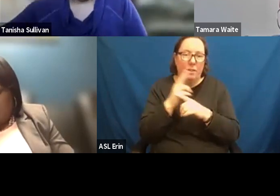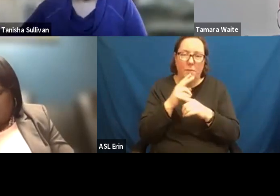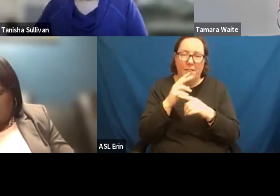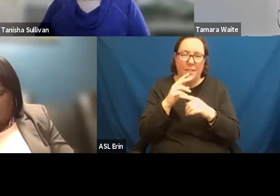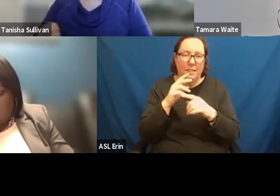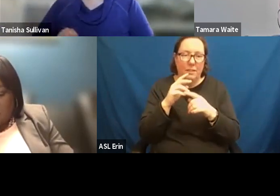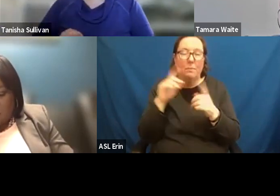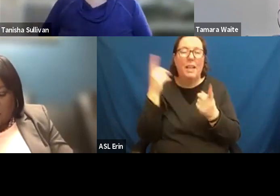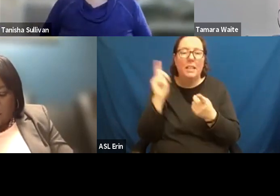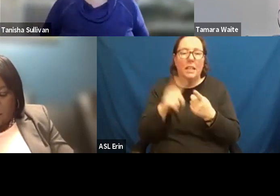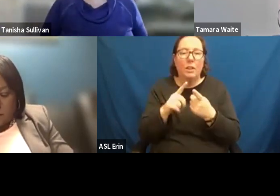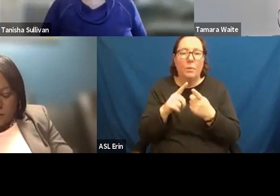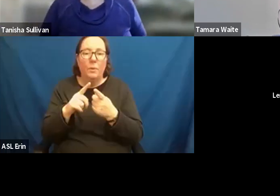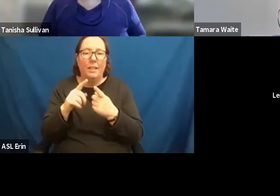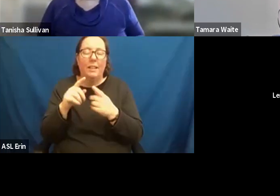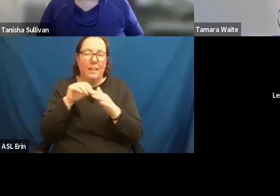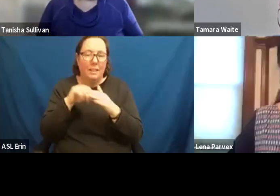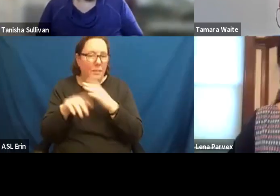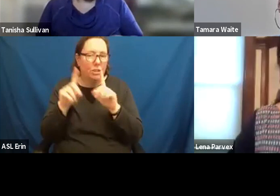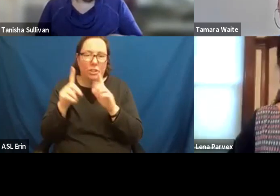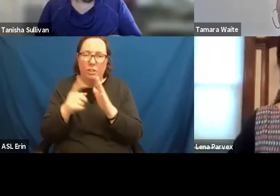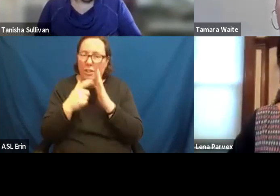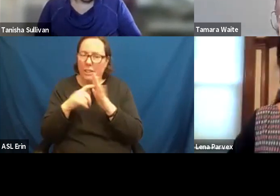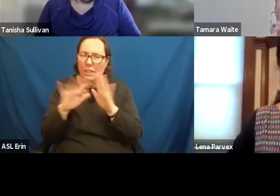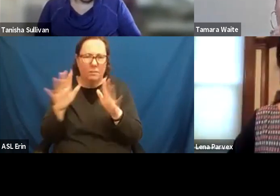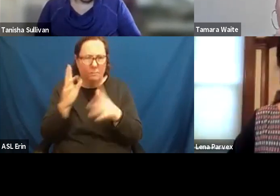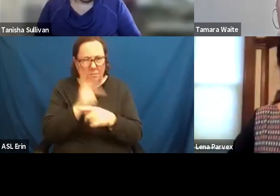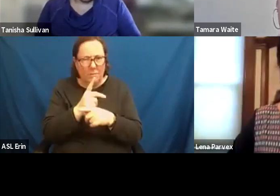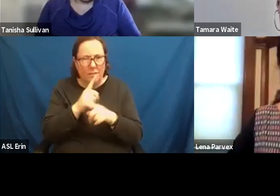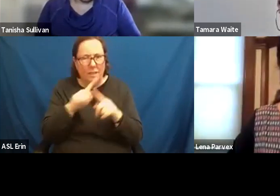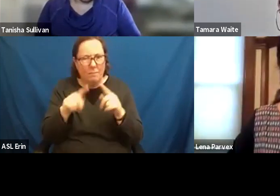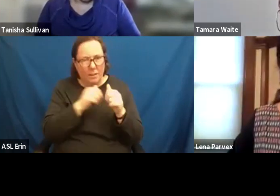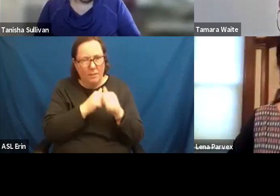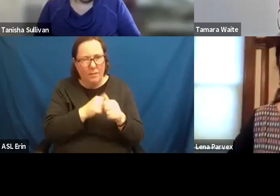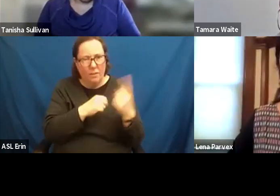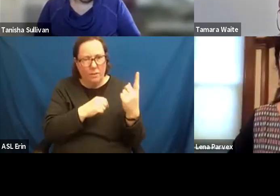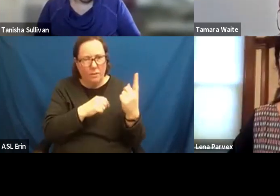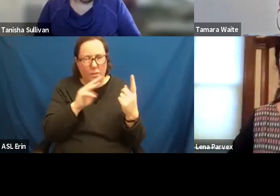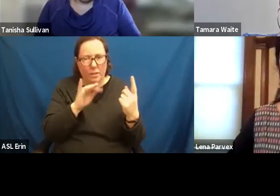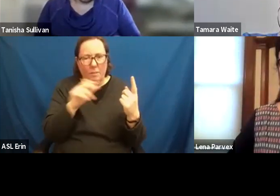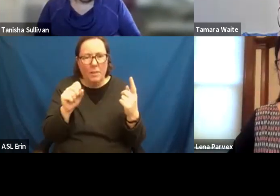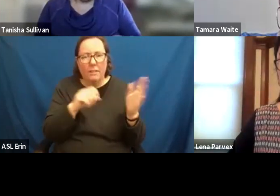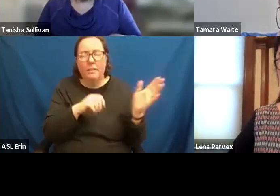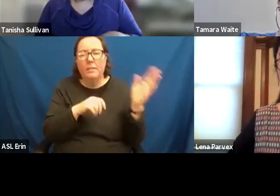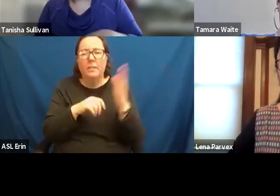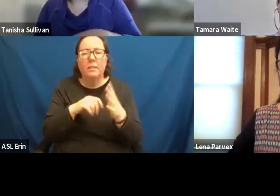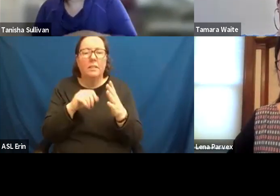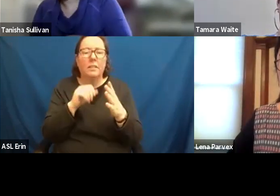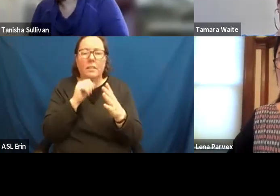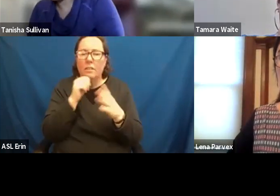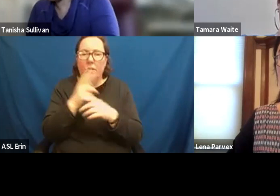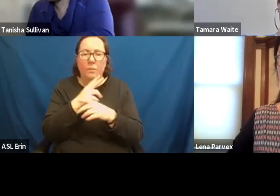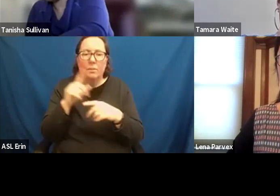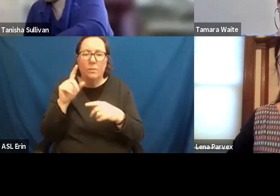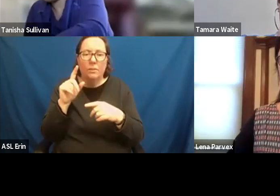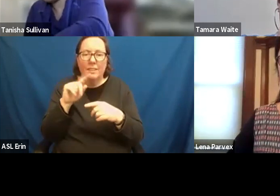criteria. Do not use a system of tiers to admit different demographic groups. 20 seconds. Oh, come on.